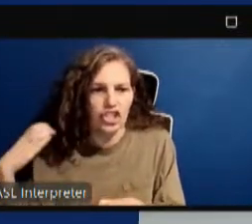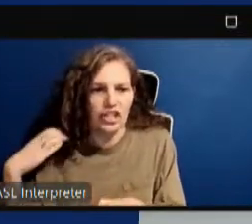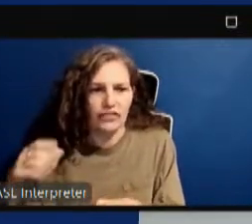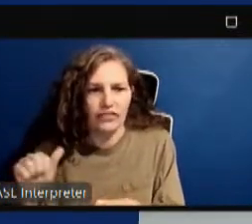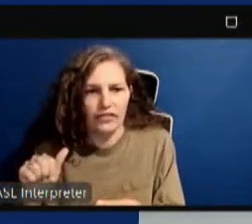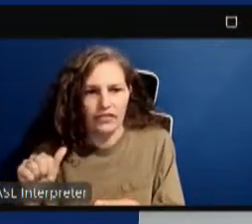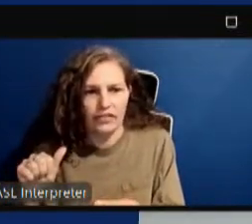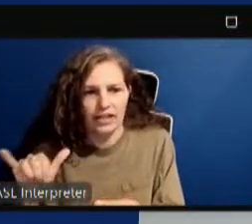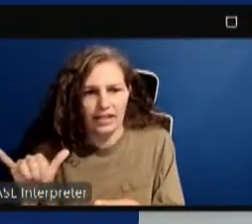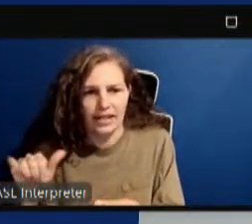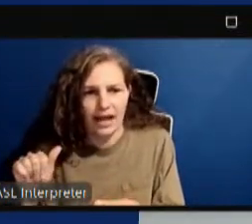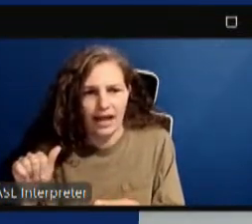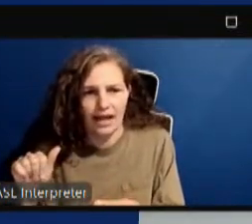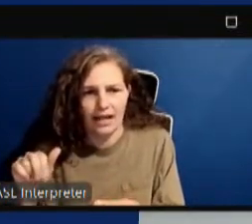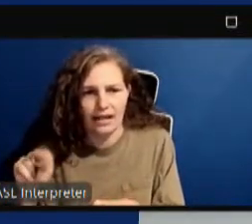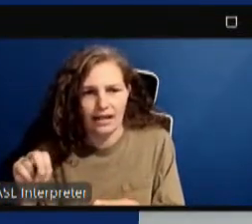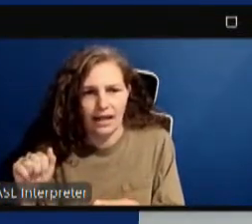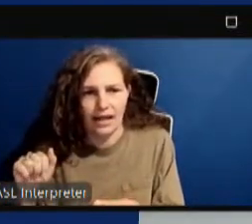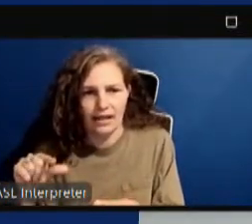we stopped